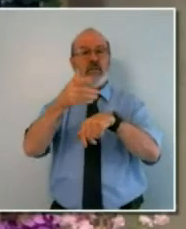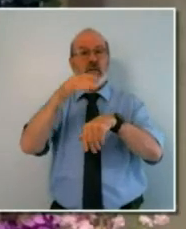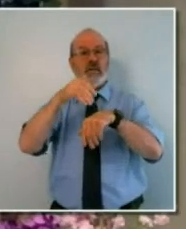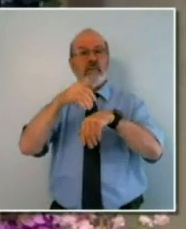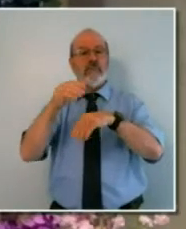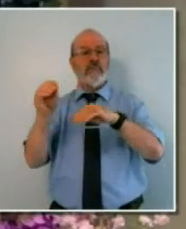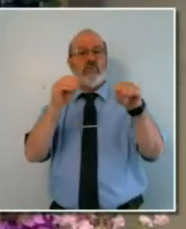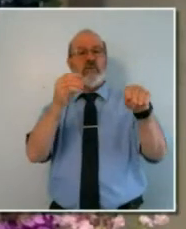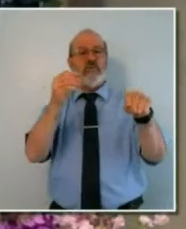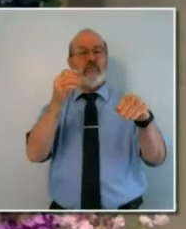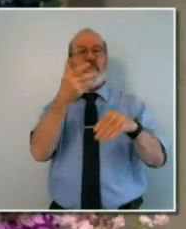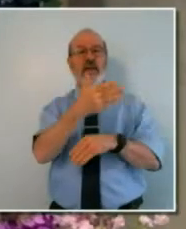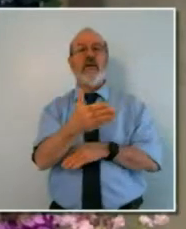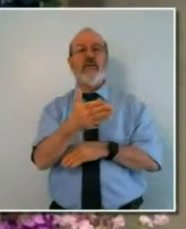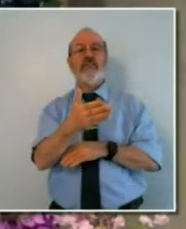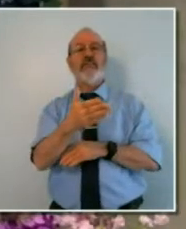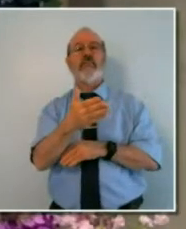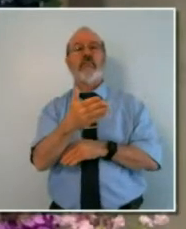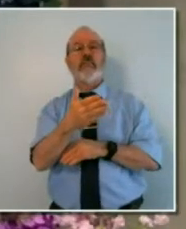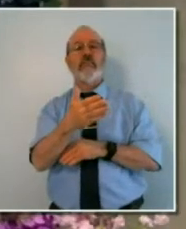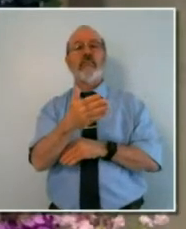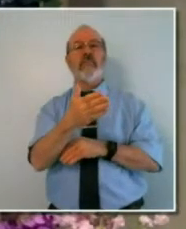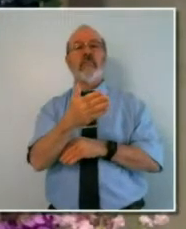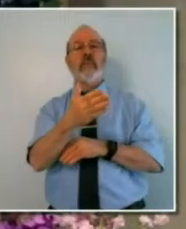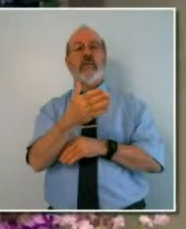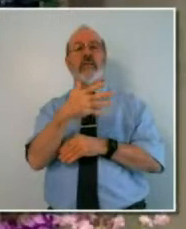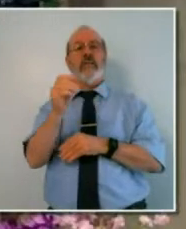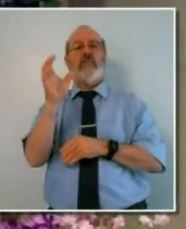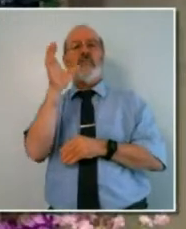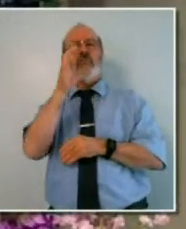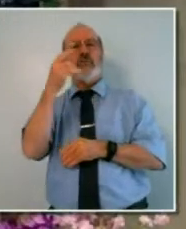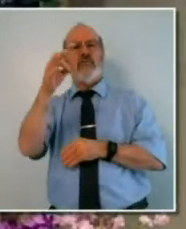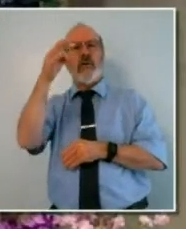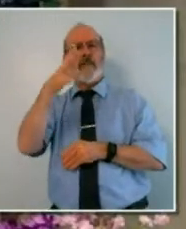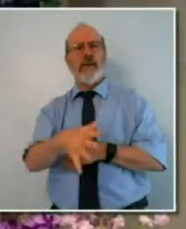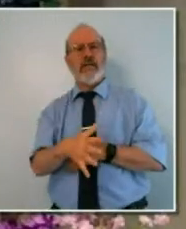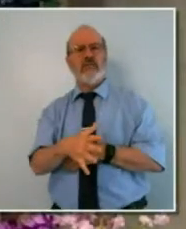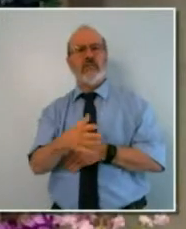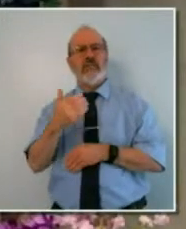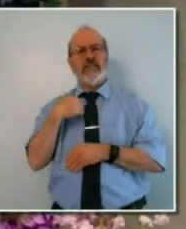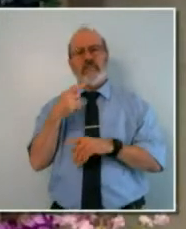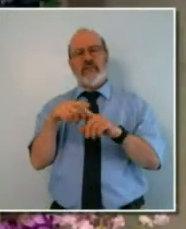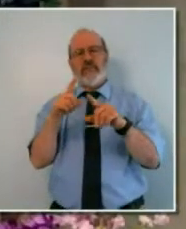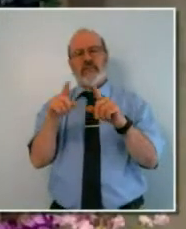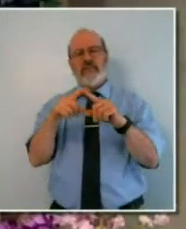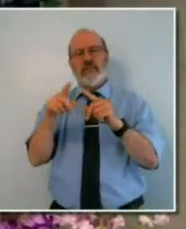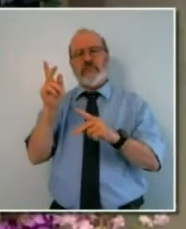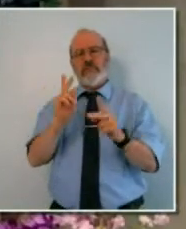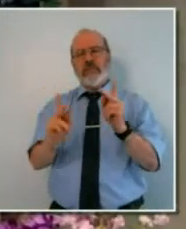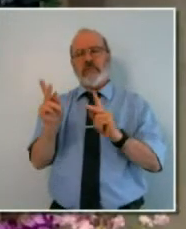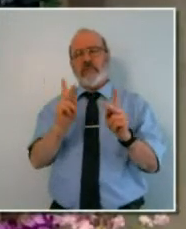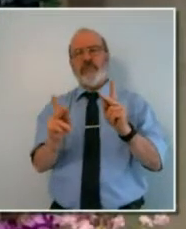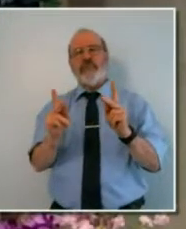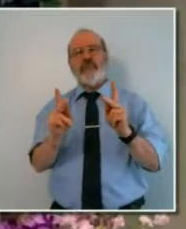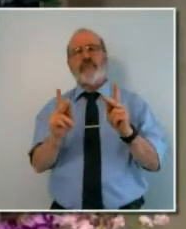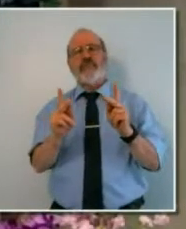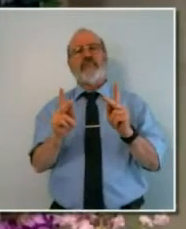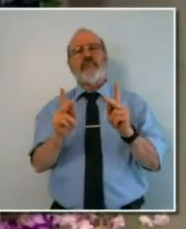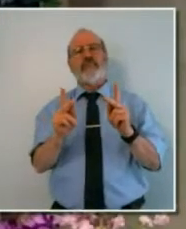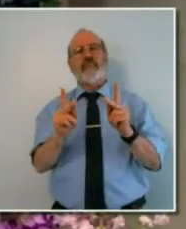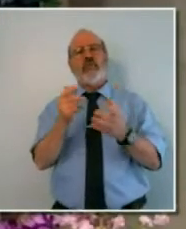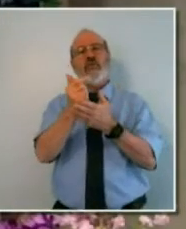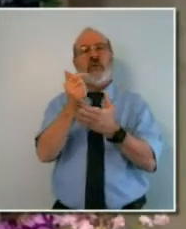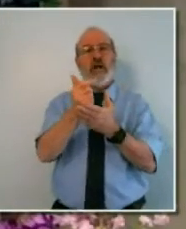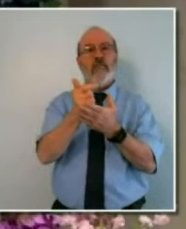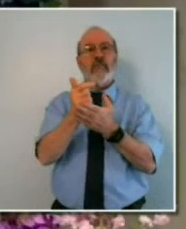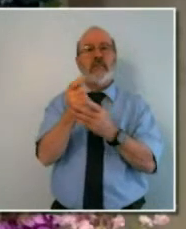from there. And they were looking for a pastor. And they've had a few different individuals who have been helping look after